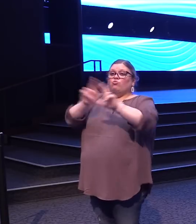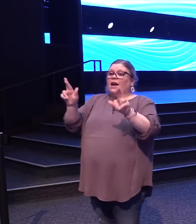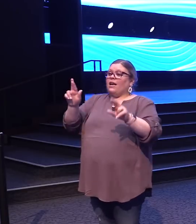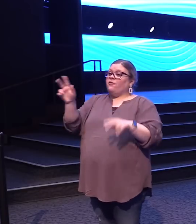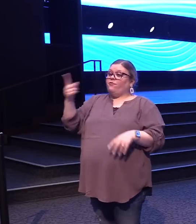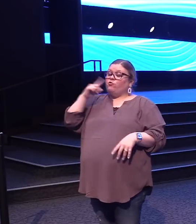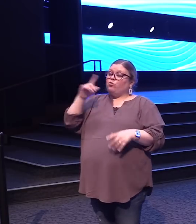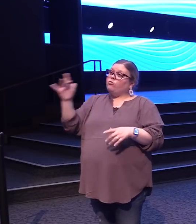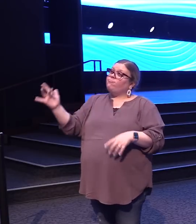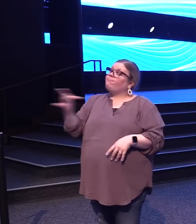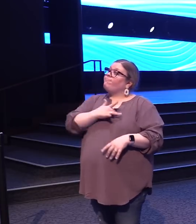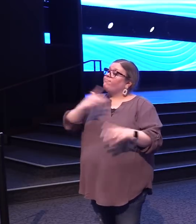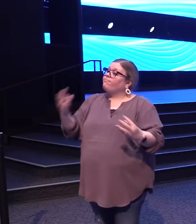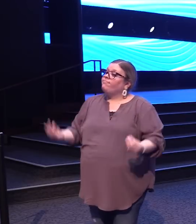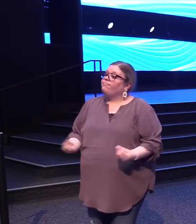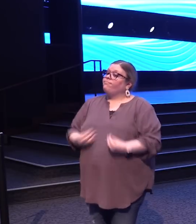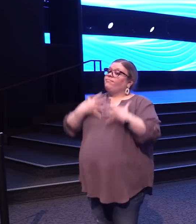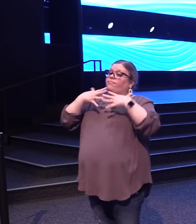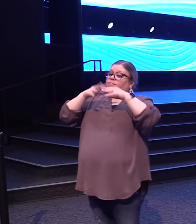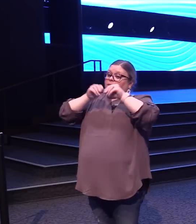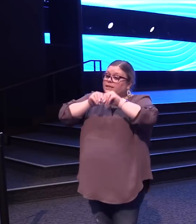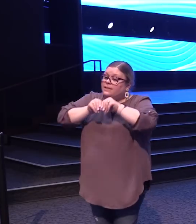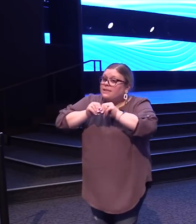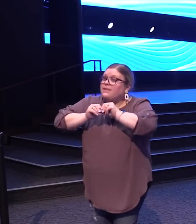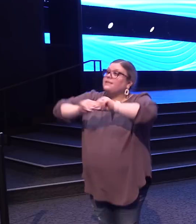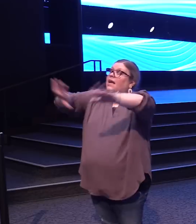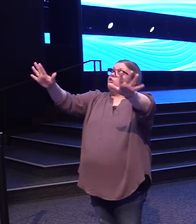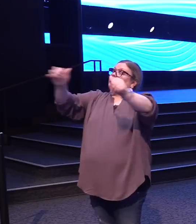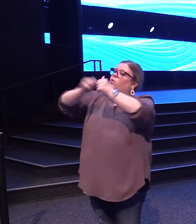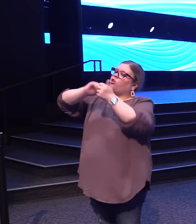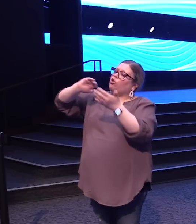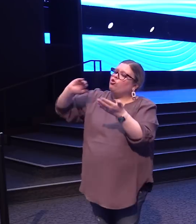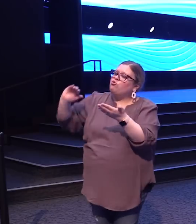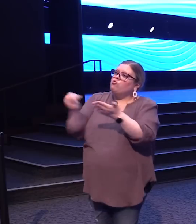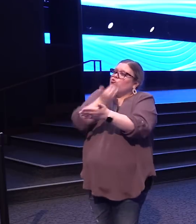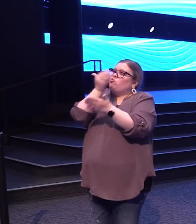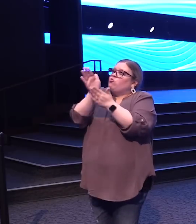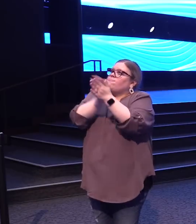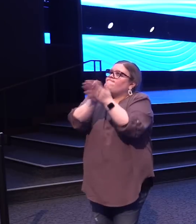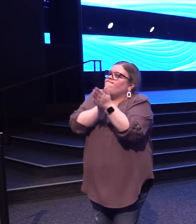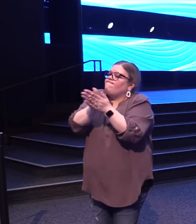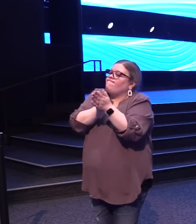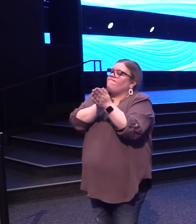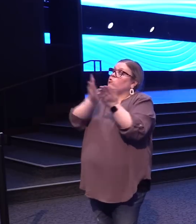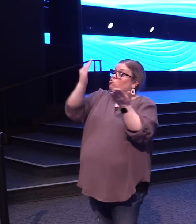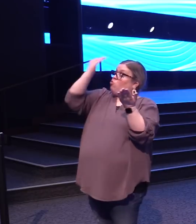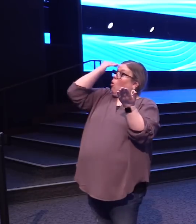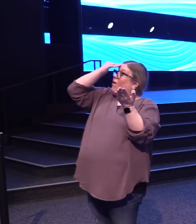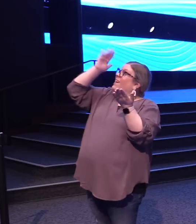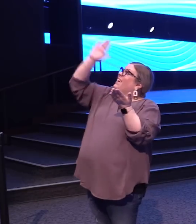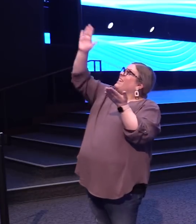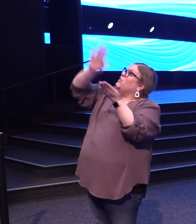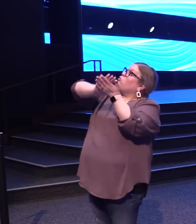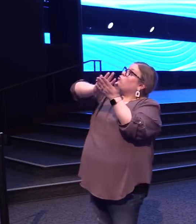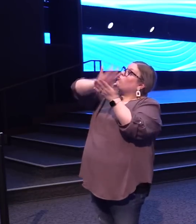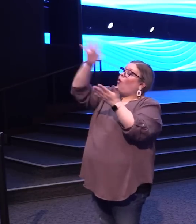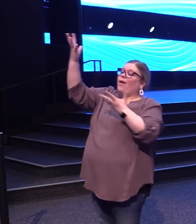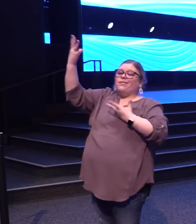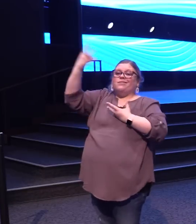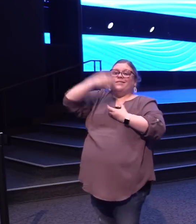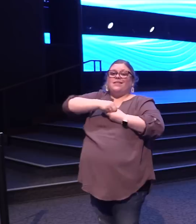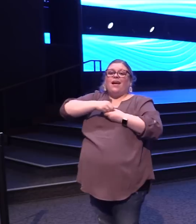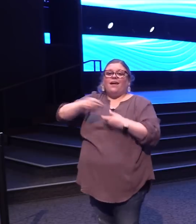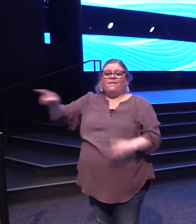up and send you out from this service with a brand new zeal, knowing that His glory is inside of